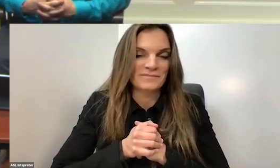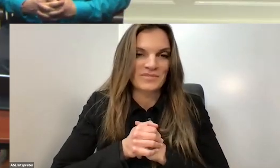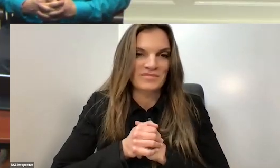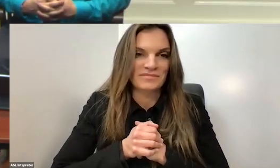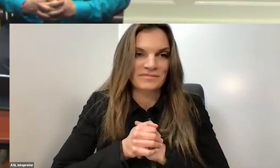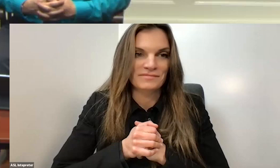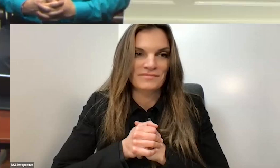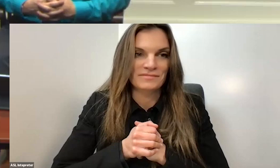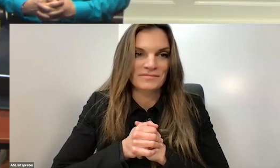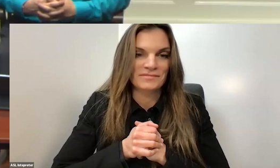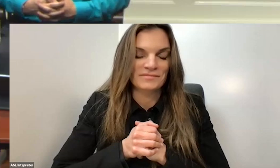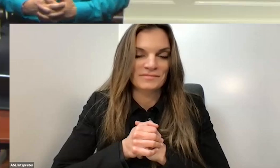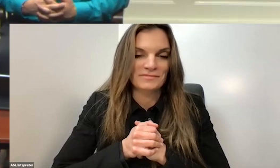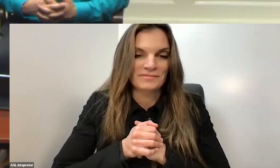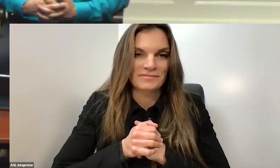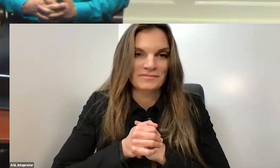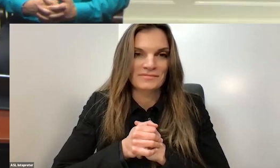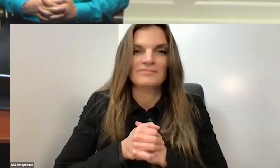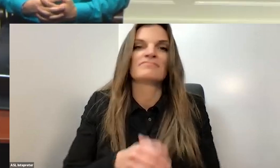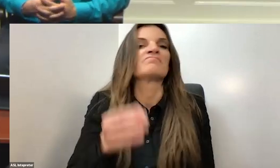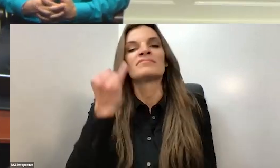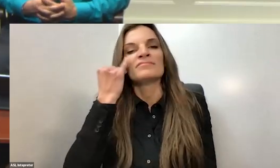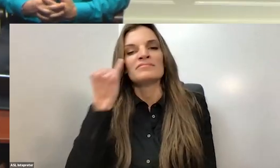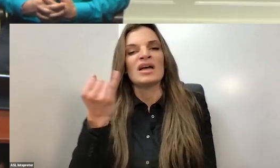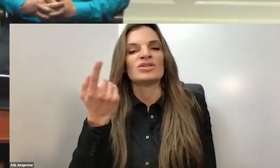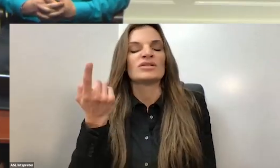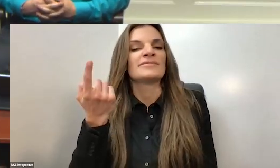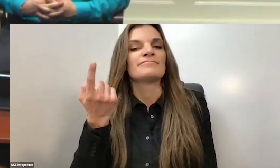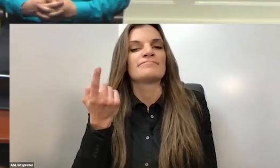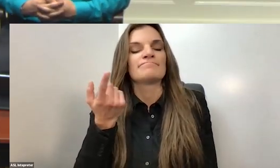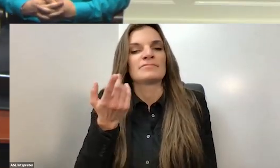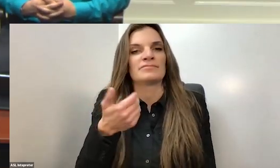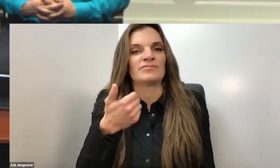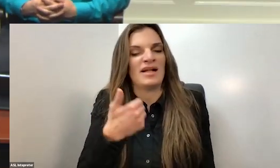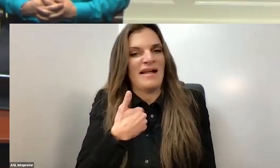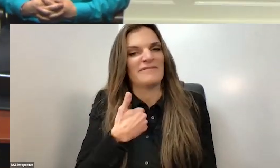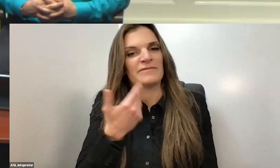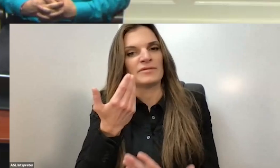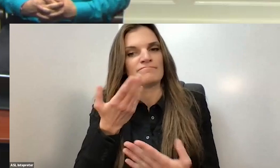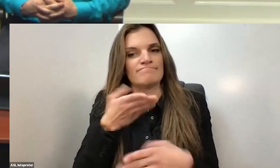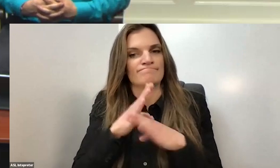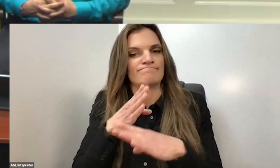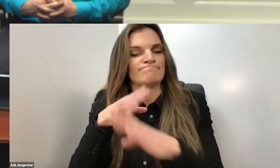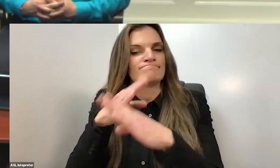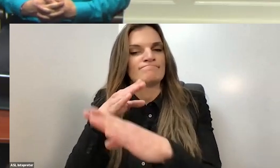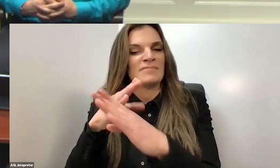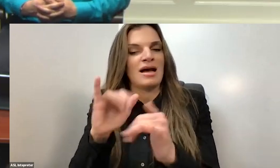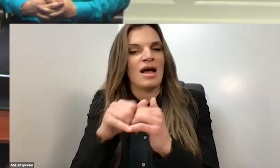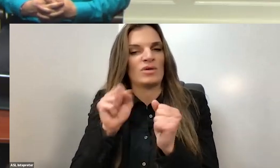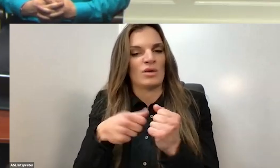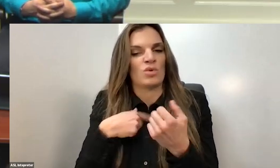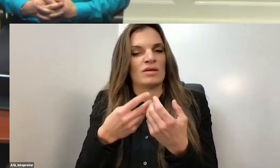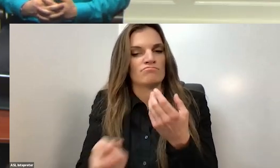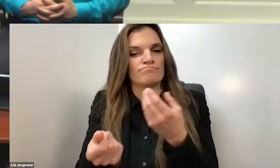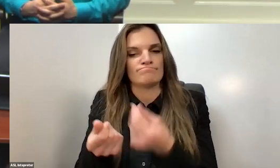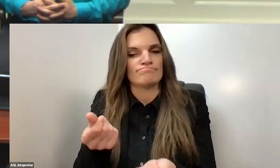like 30 blockers, like what is the work effort here to get these all done? And then you start